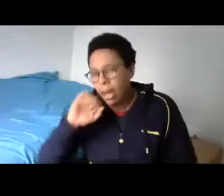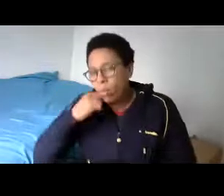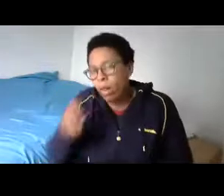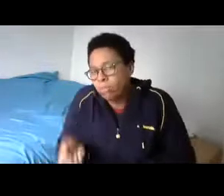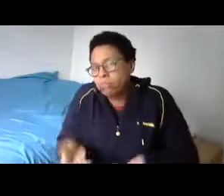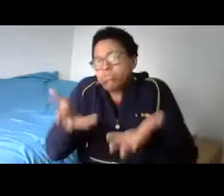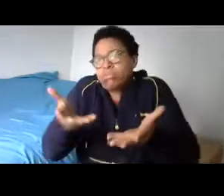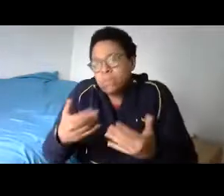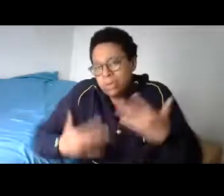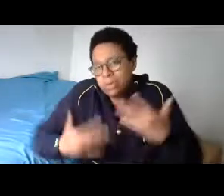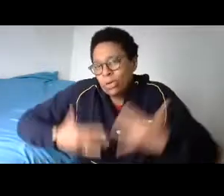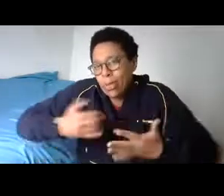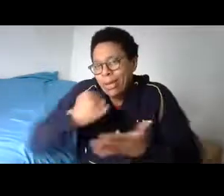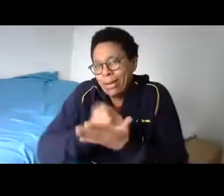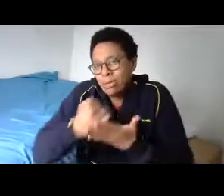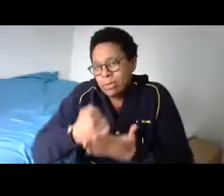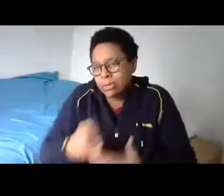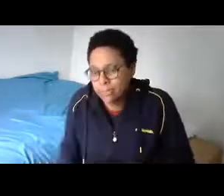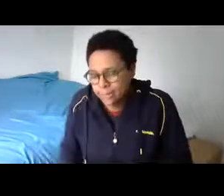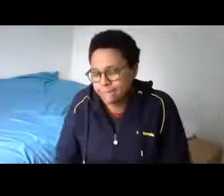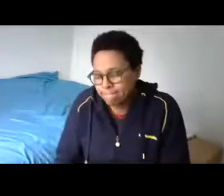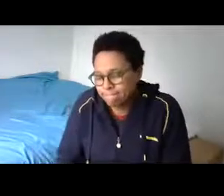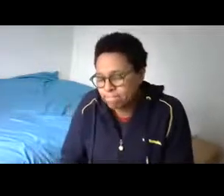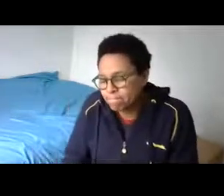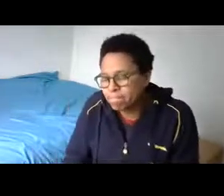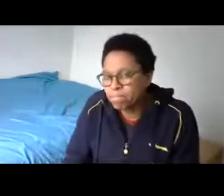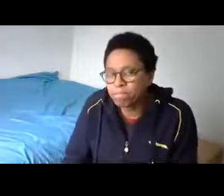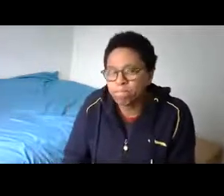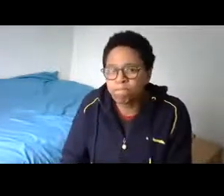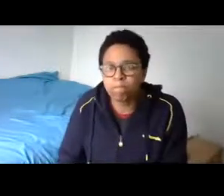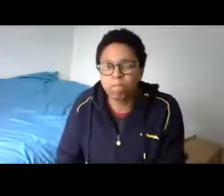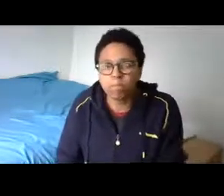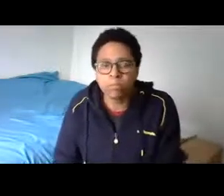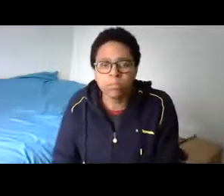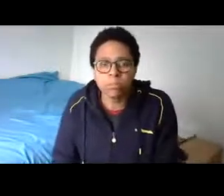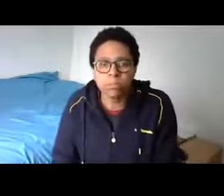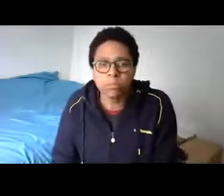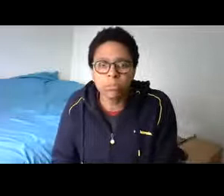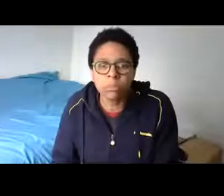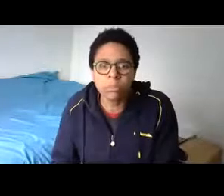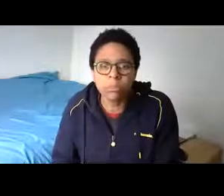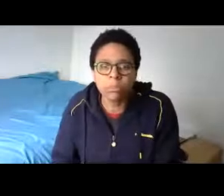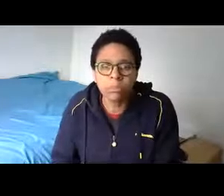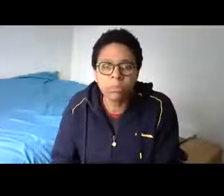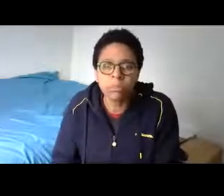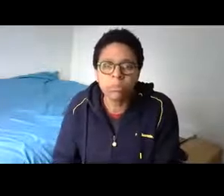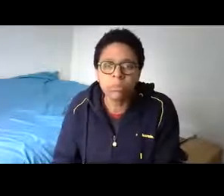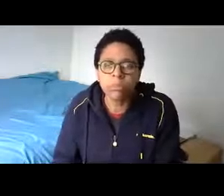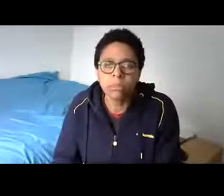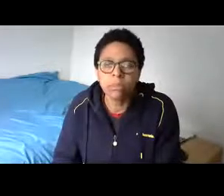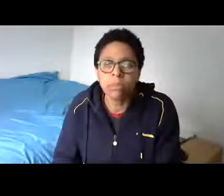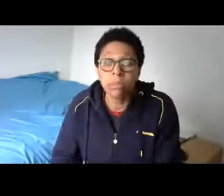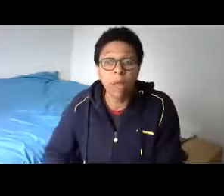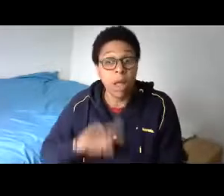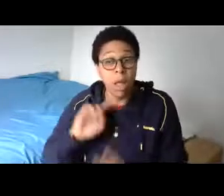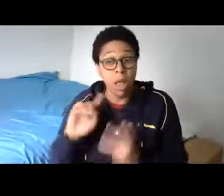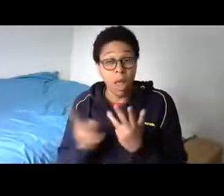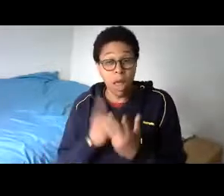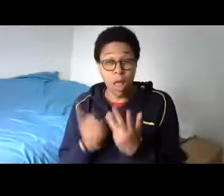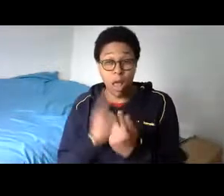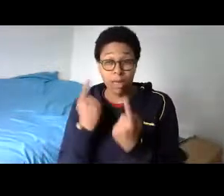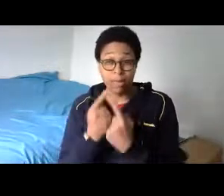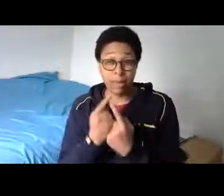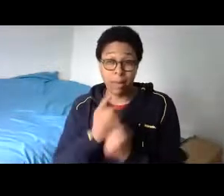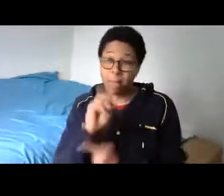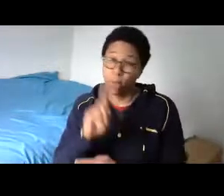with that. Yes, another thing that people often ask